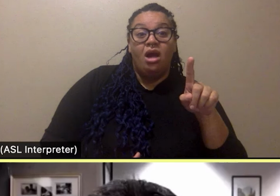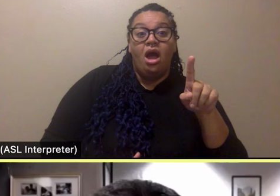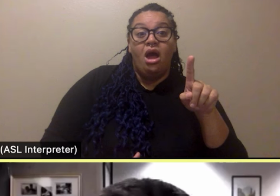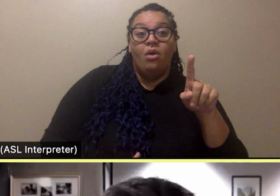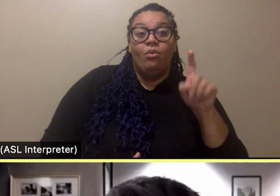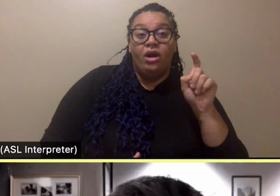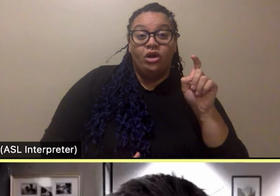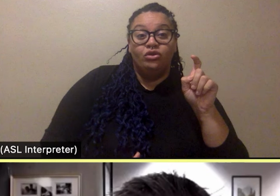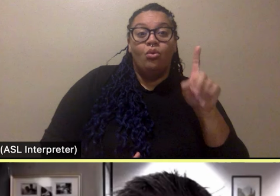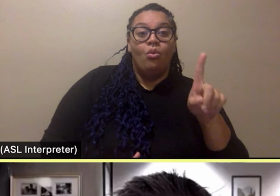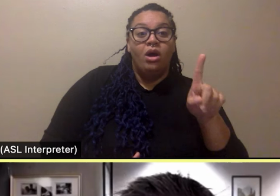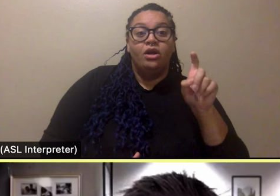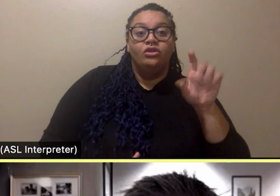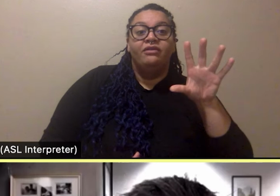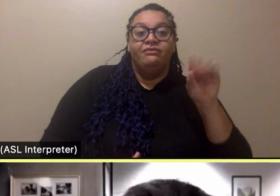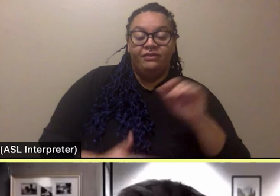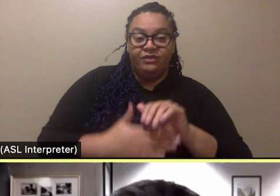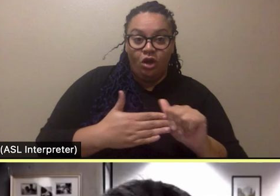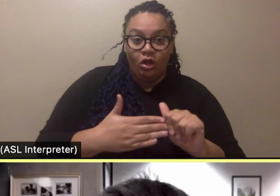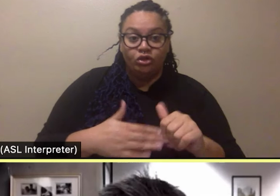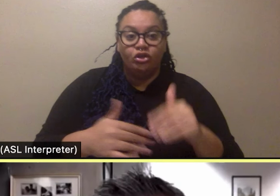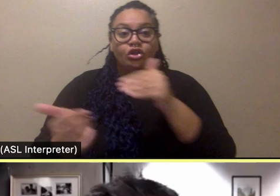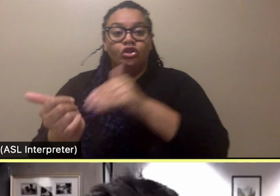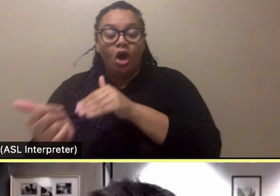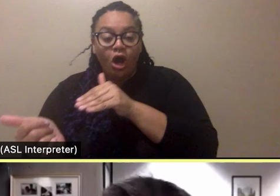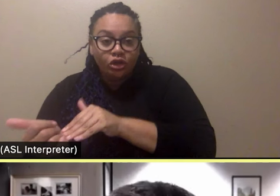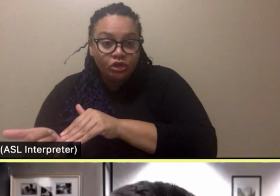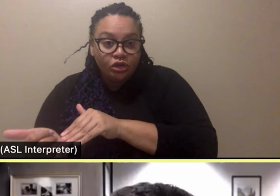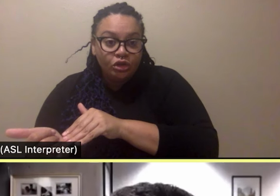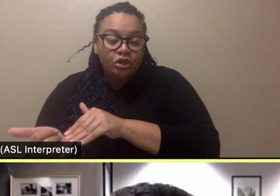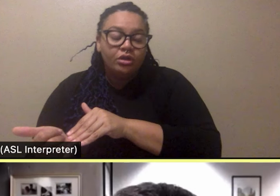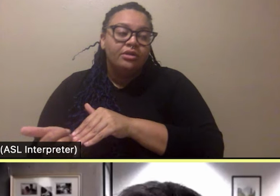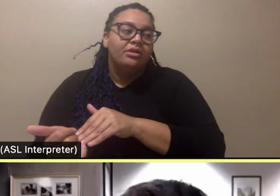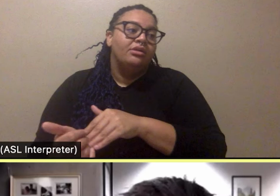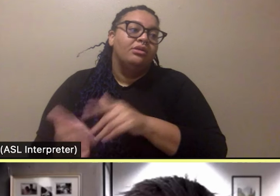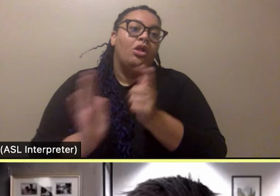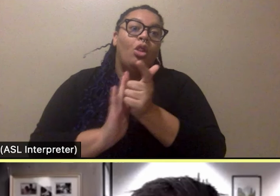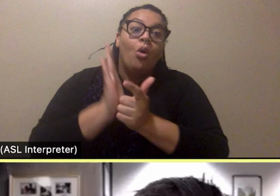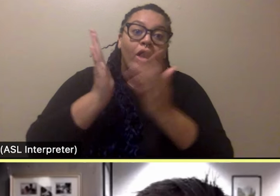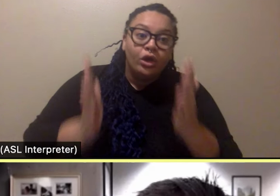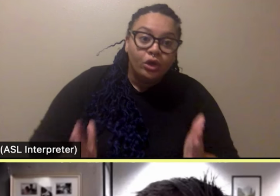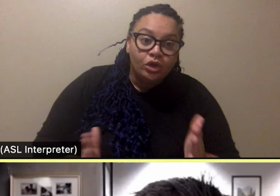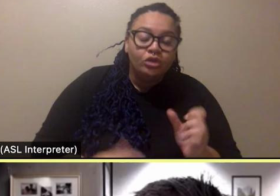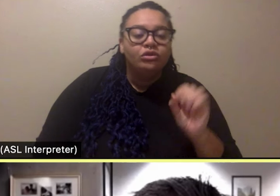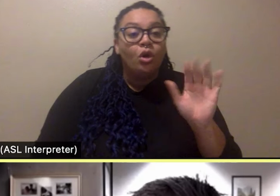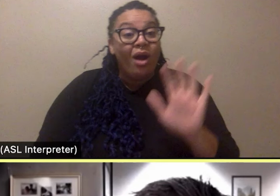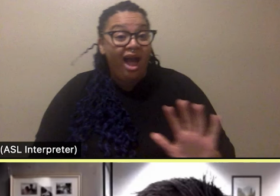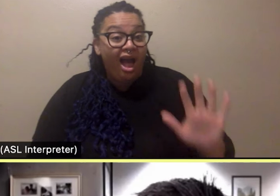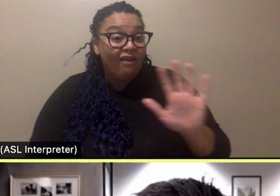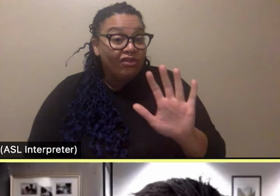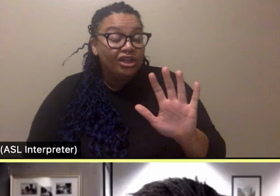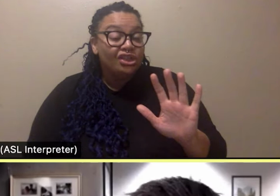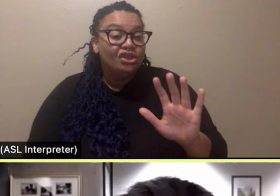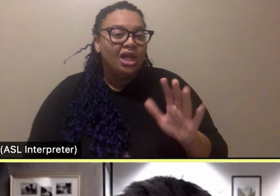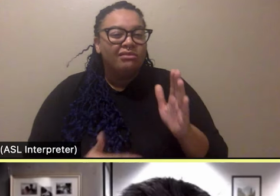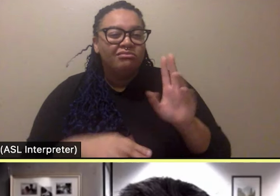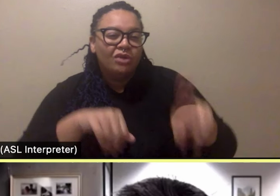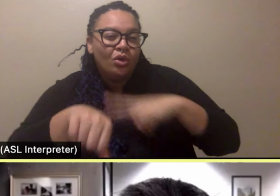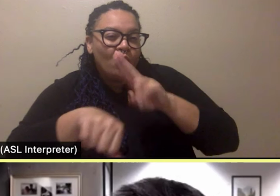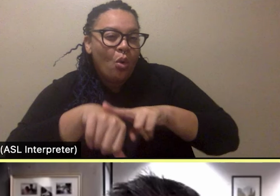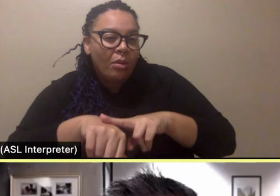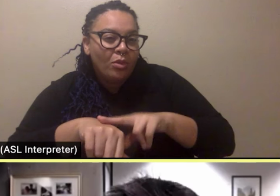$150. People like doctors and lawyers made about $1,500. And so an average slave, not a particularly useful one, was